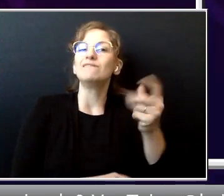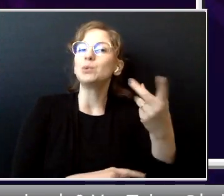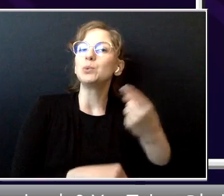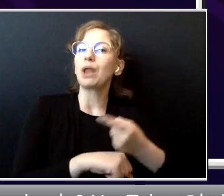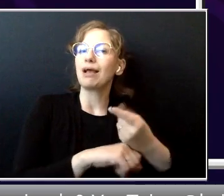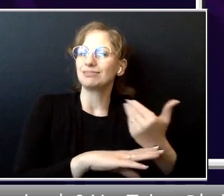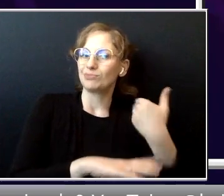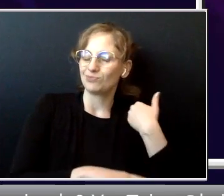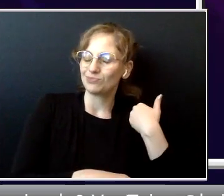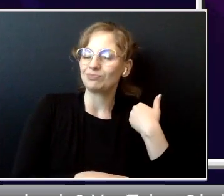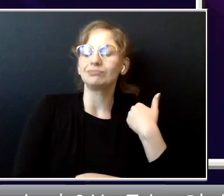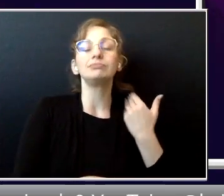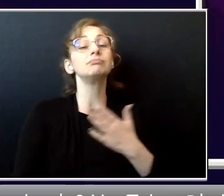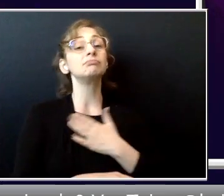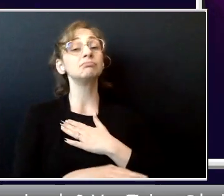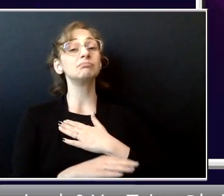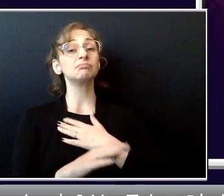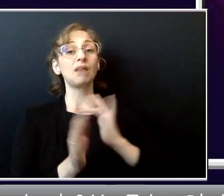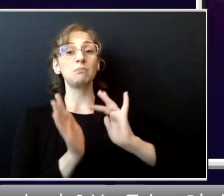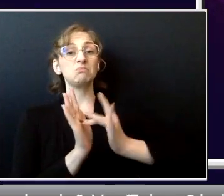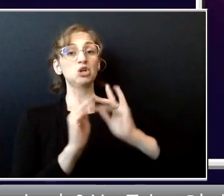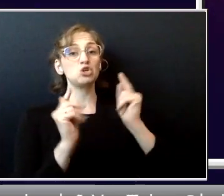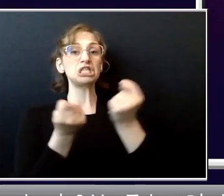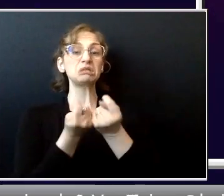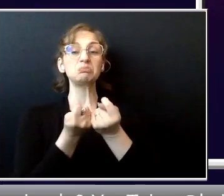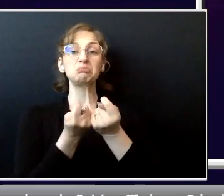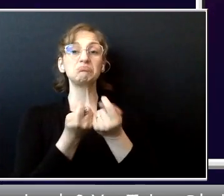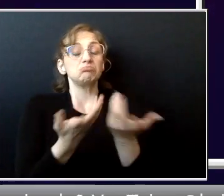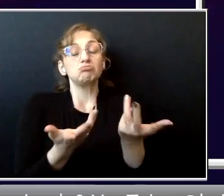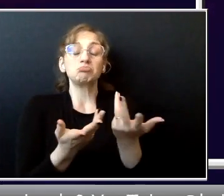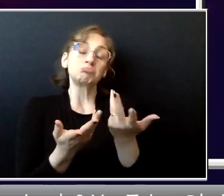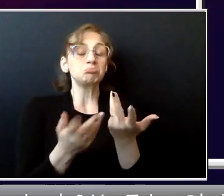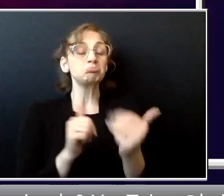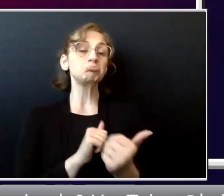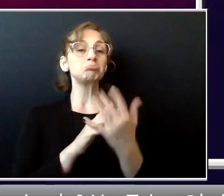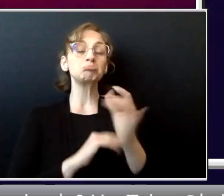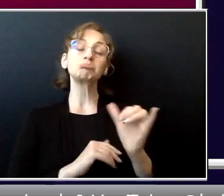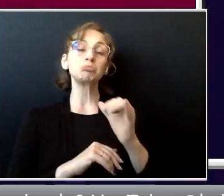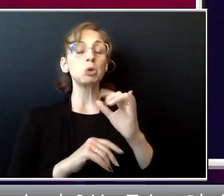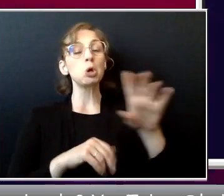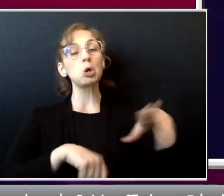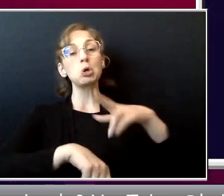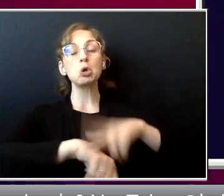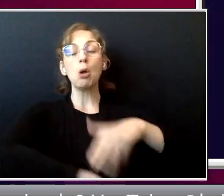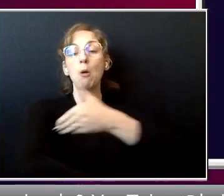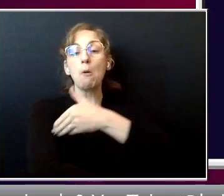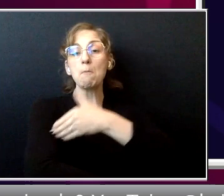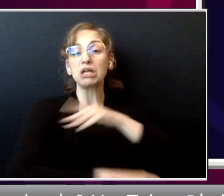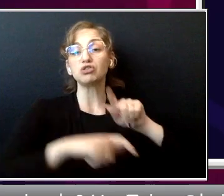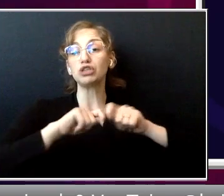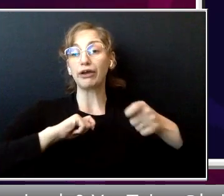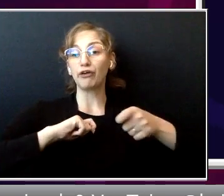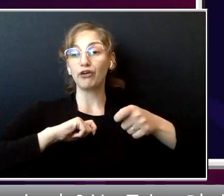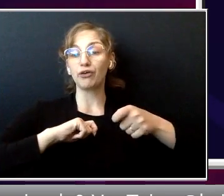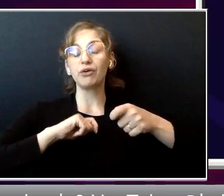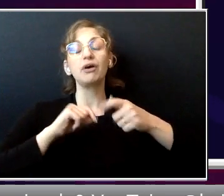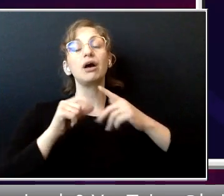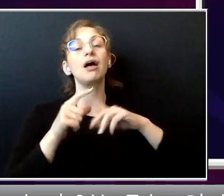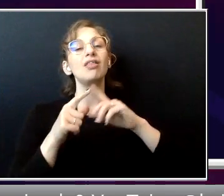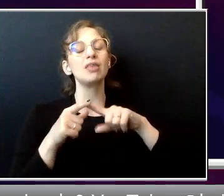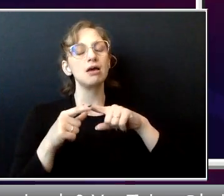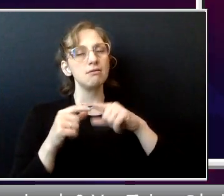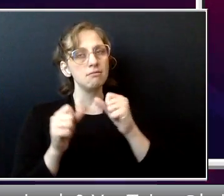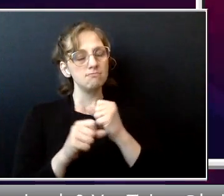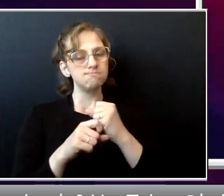team, was just treating that as a normal muscle tear to start with. And then as it progressed in the swelling and